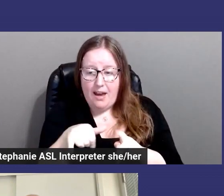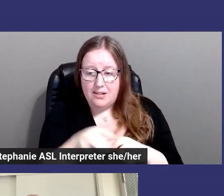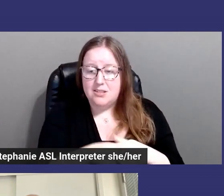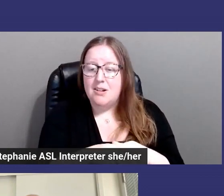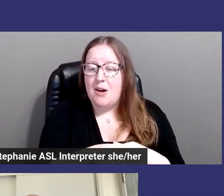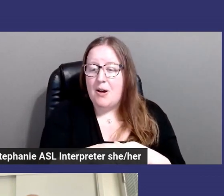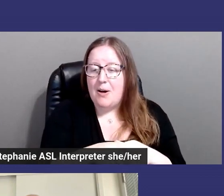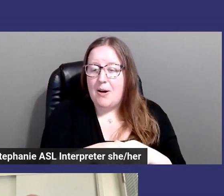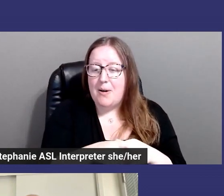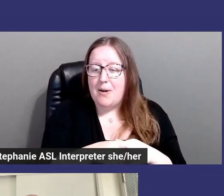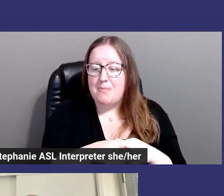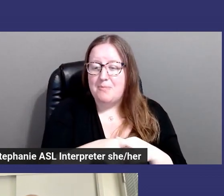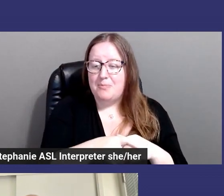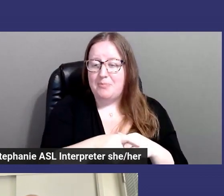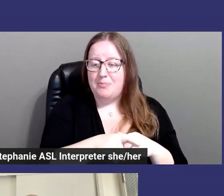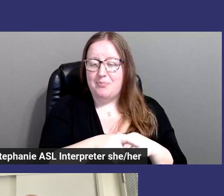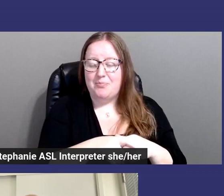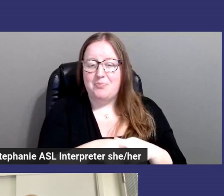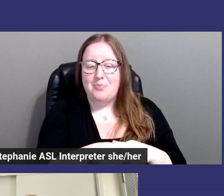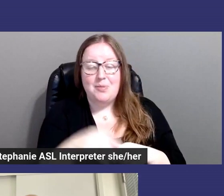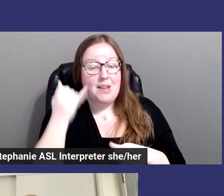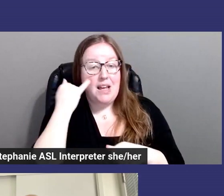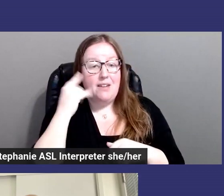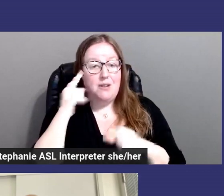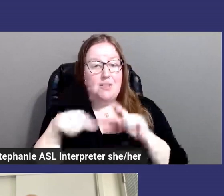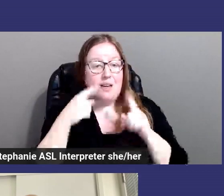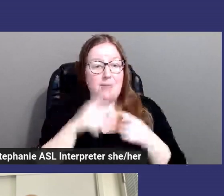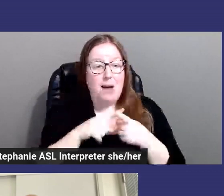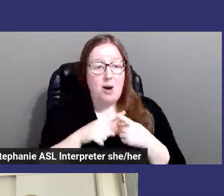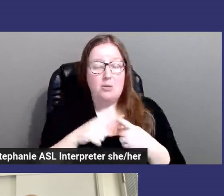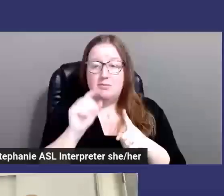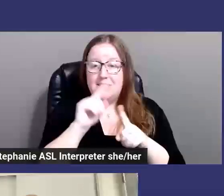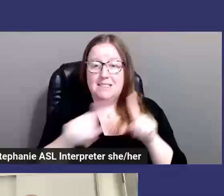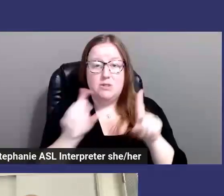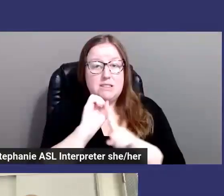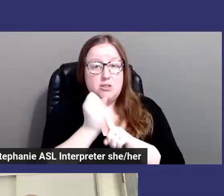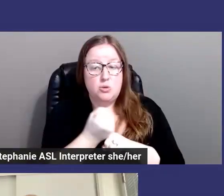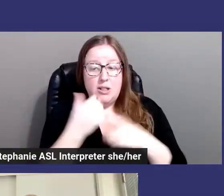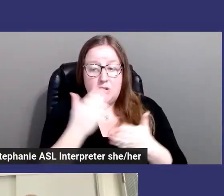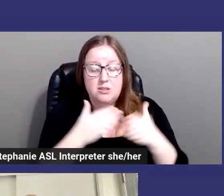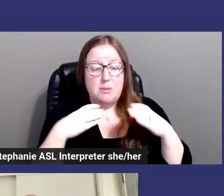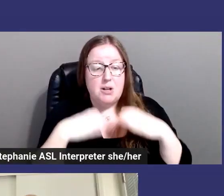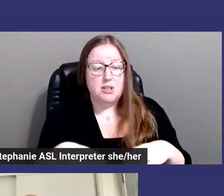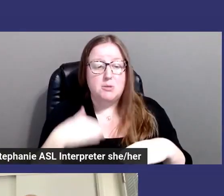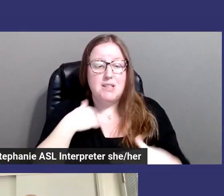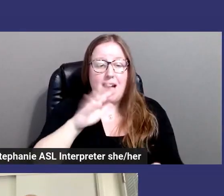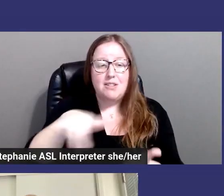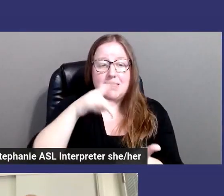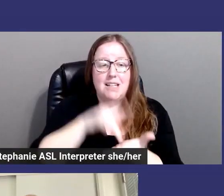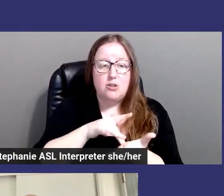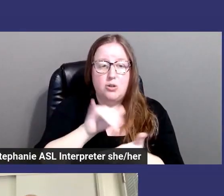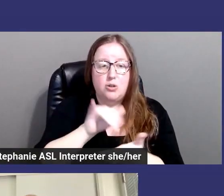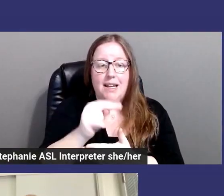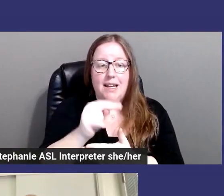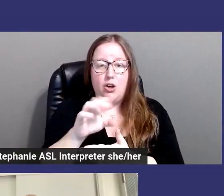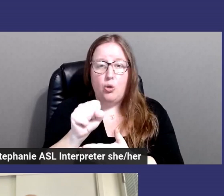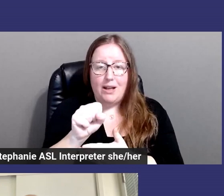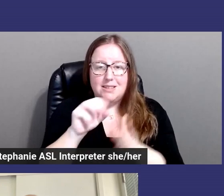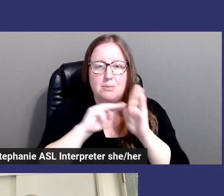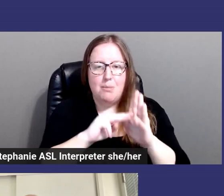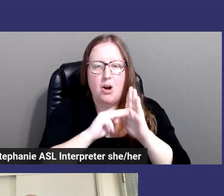fruition. If you think about it, in those different situations, a lot of customers do have these kind of centralized ingress models. It's very